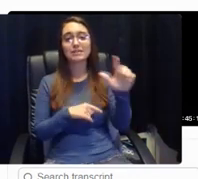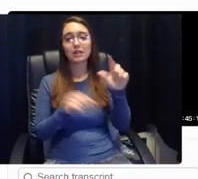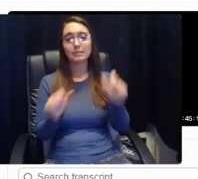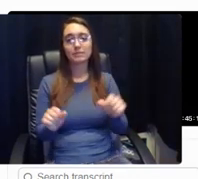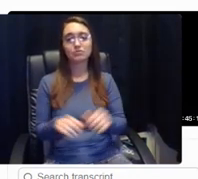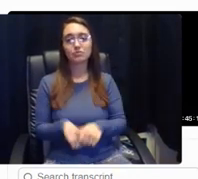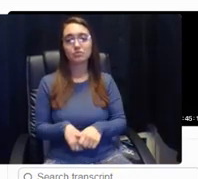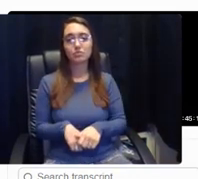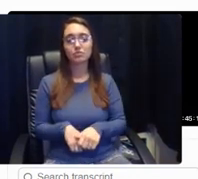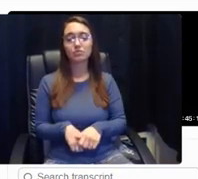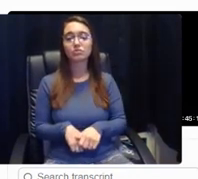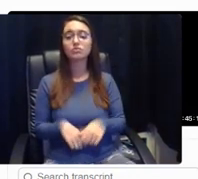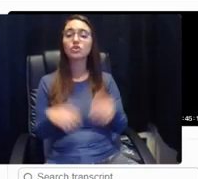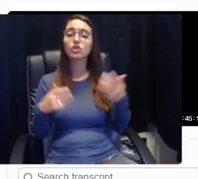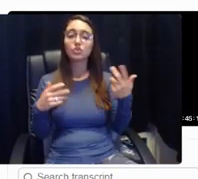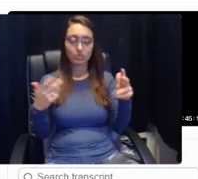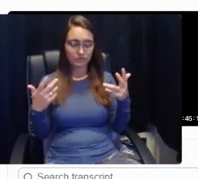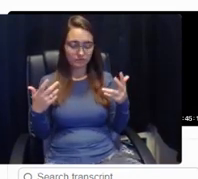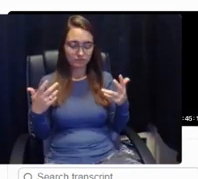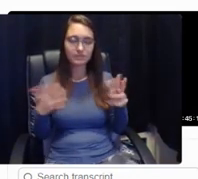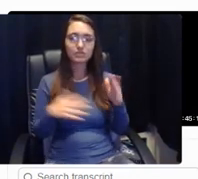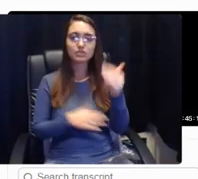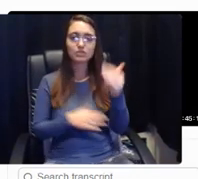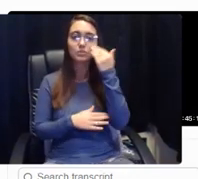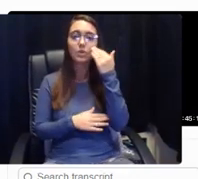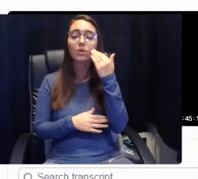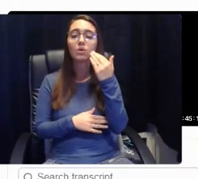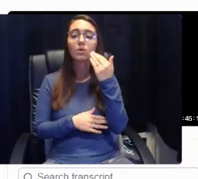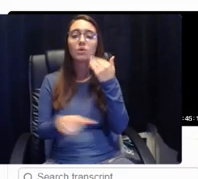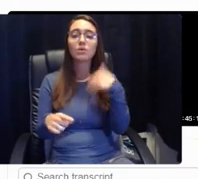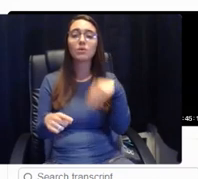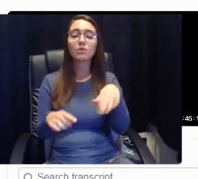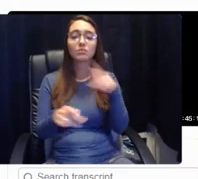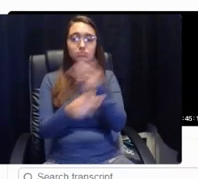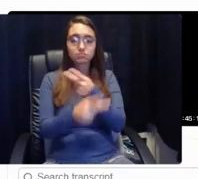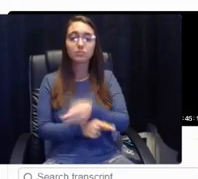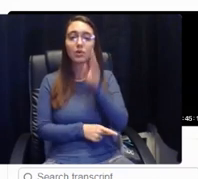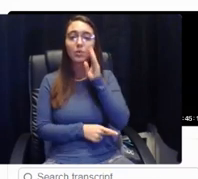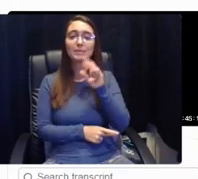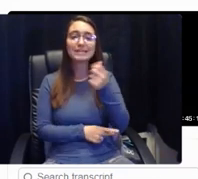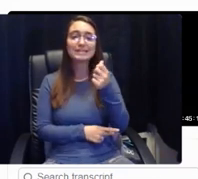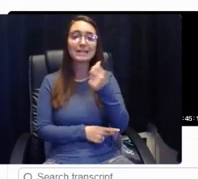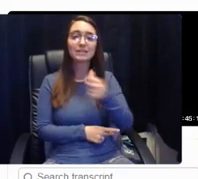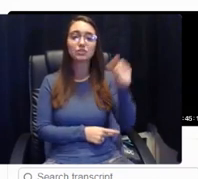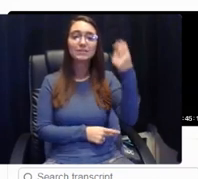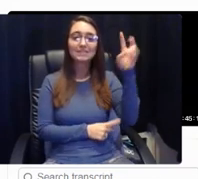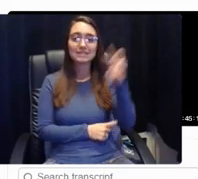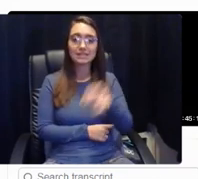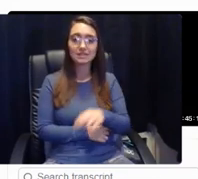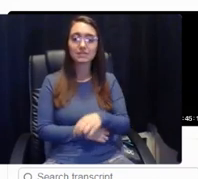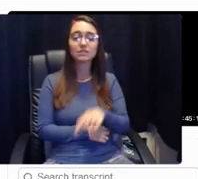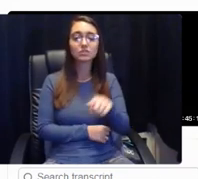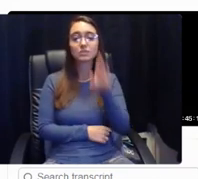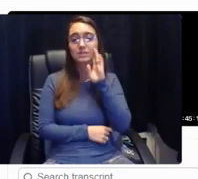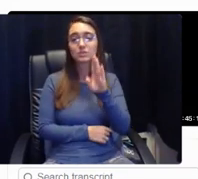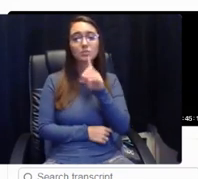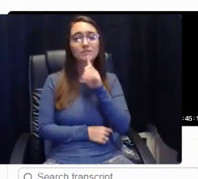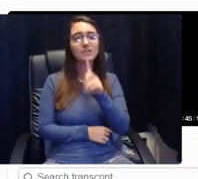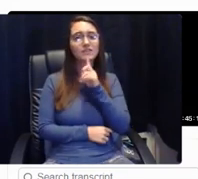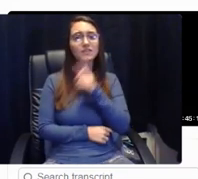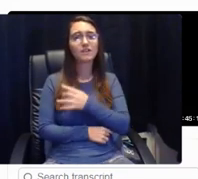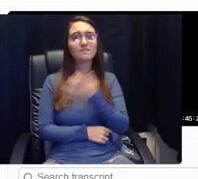So after you do that, the calculation is 10 to the 17. So this is highly